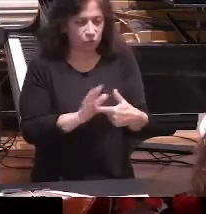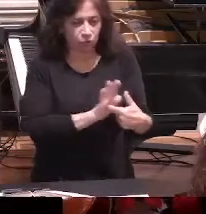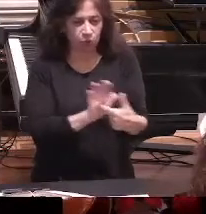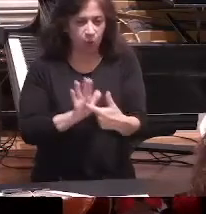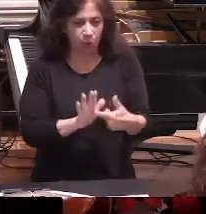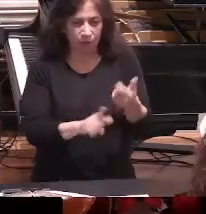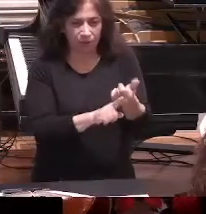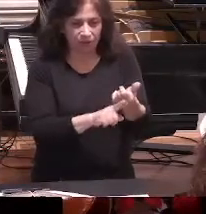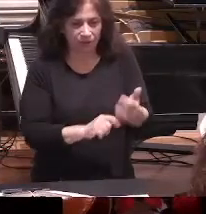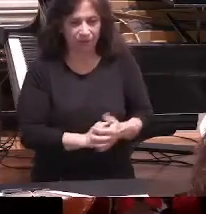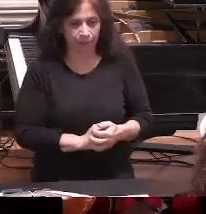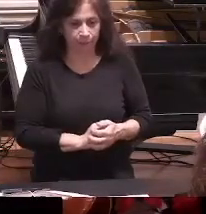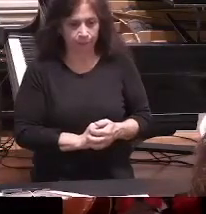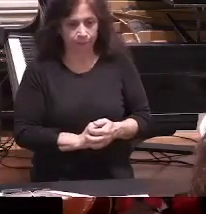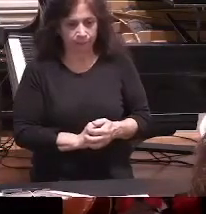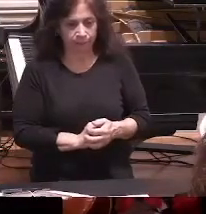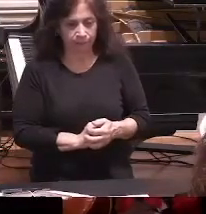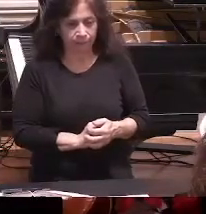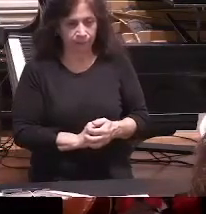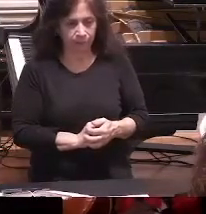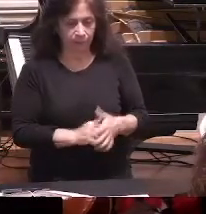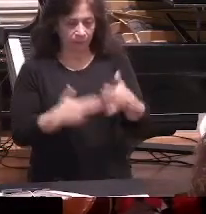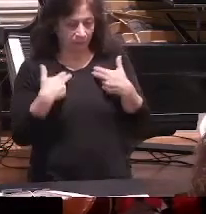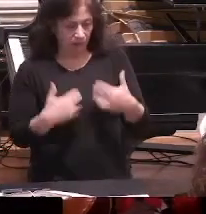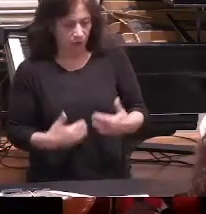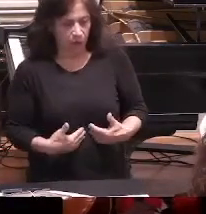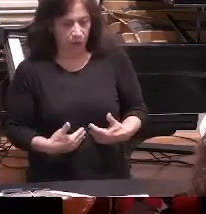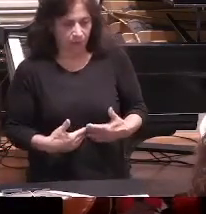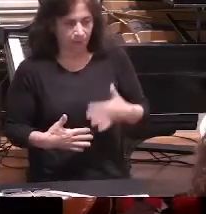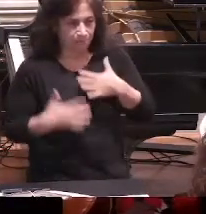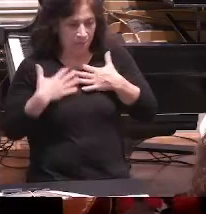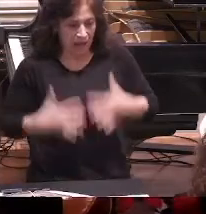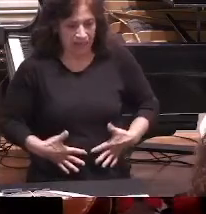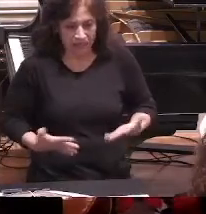reveal himself. A human body,